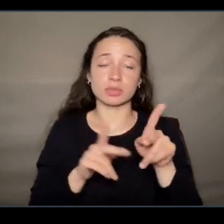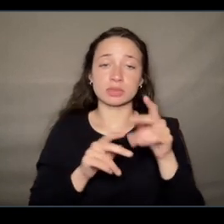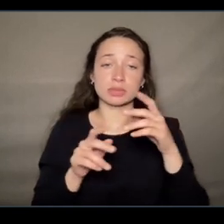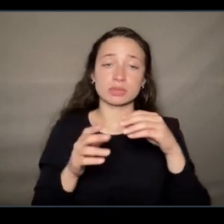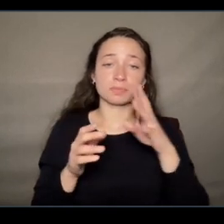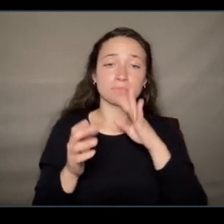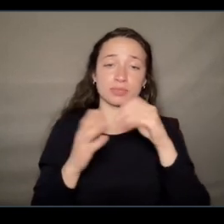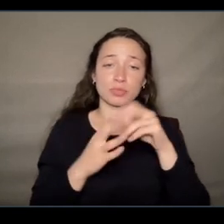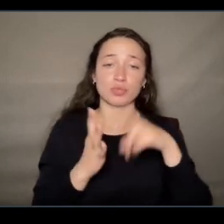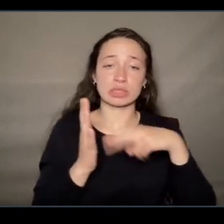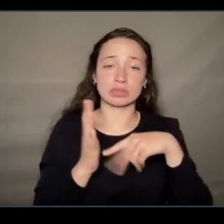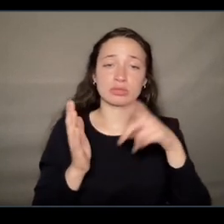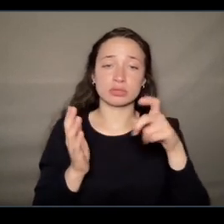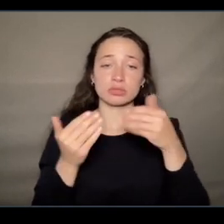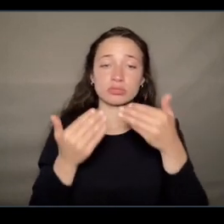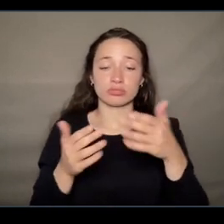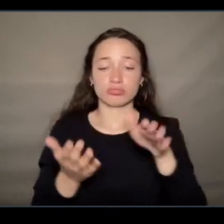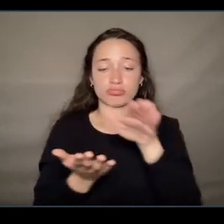readings